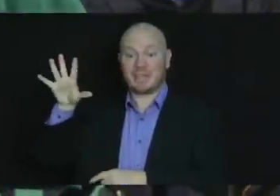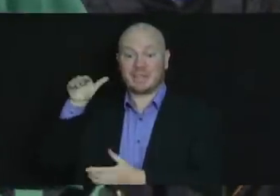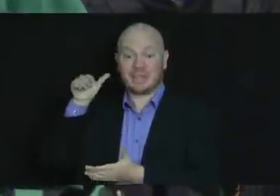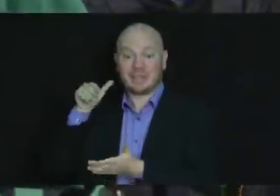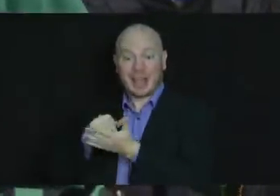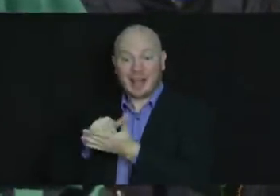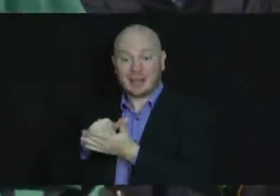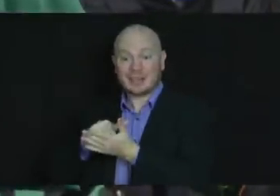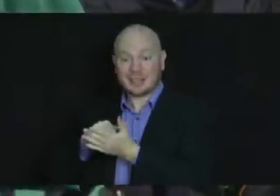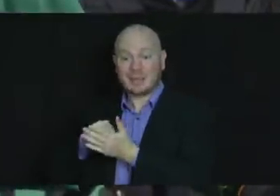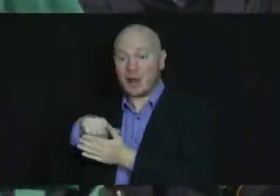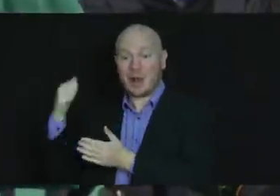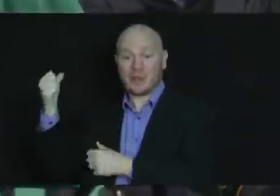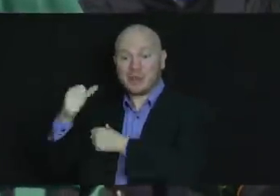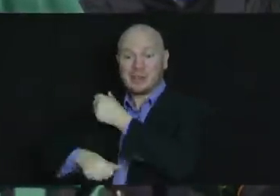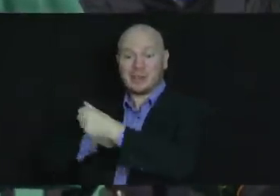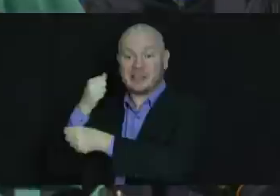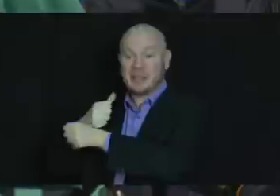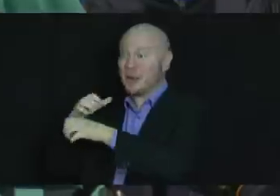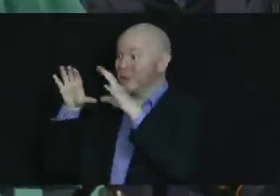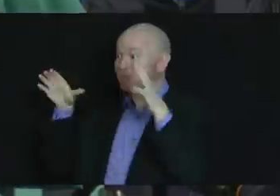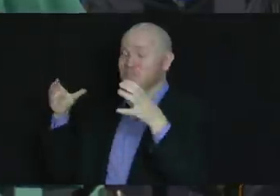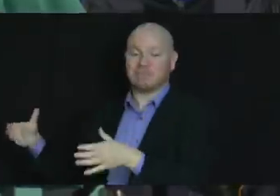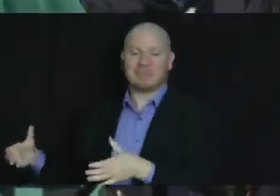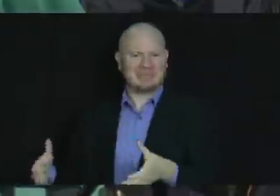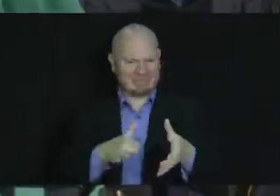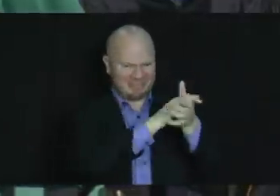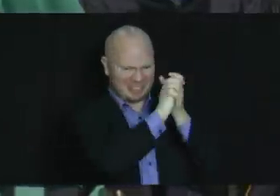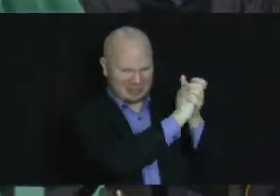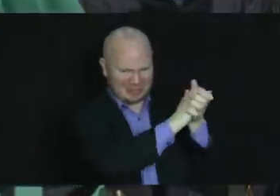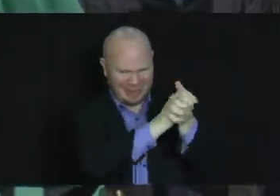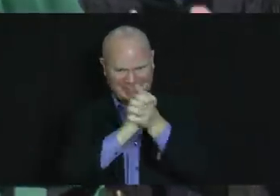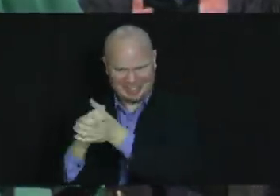365,000 fellow alumni, congratulations, graduates.